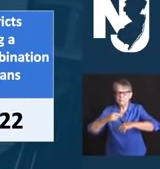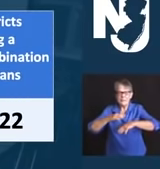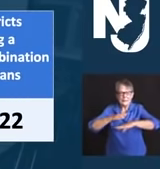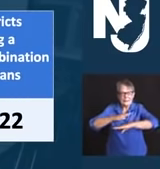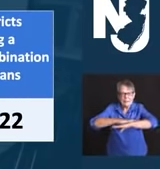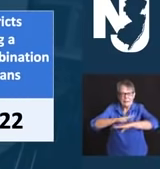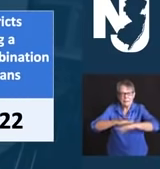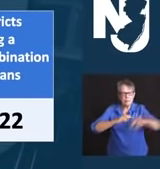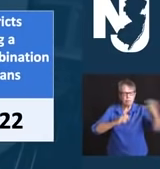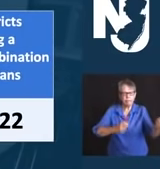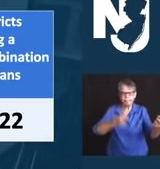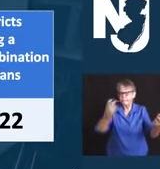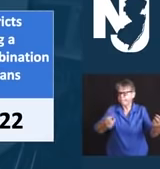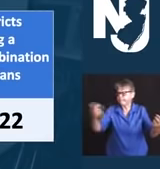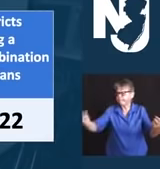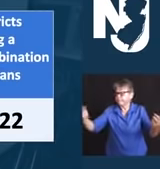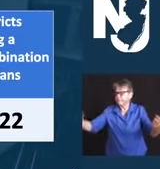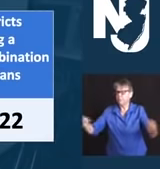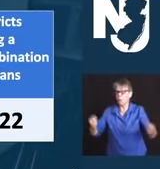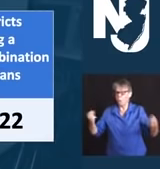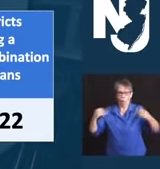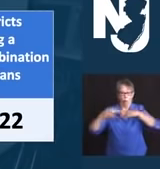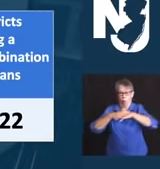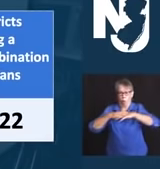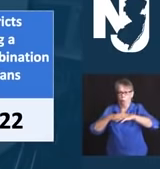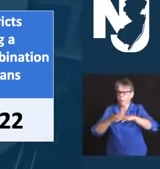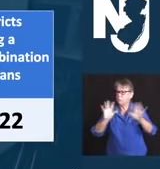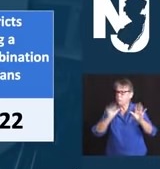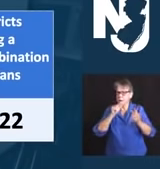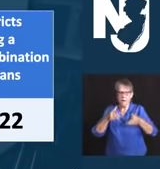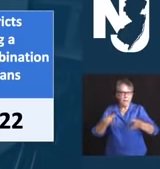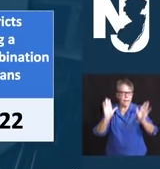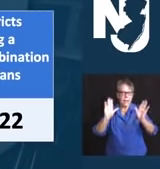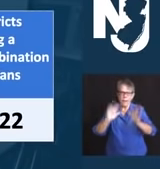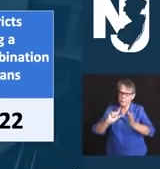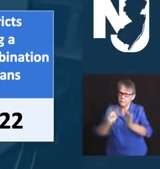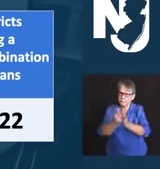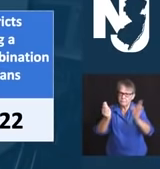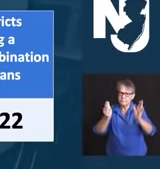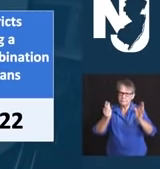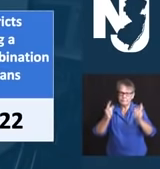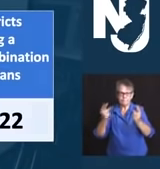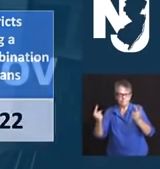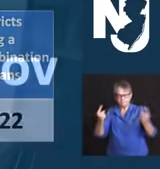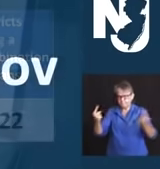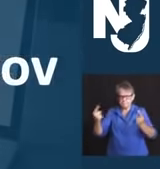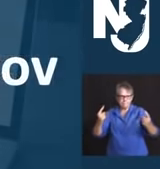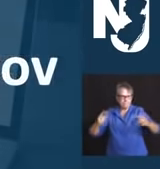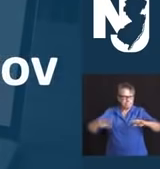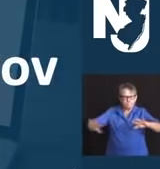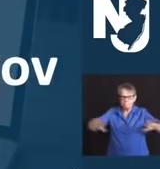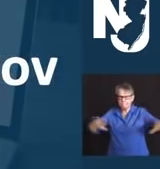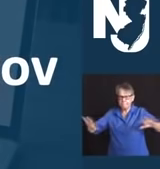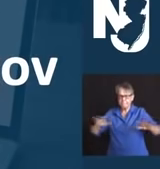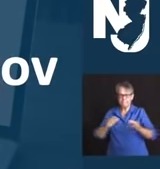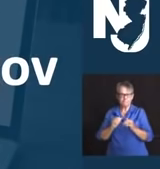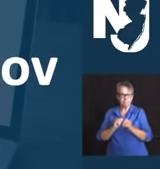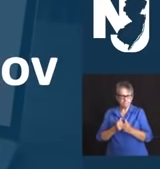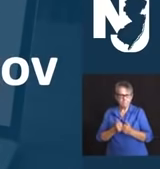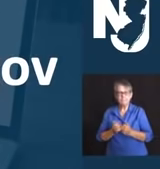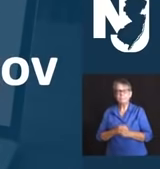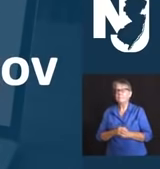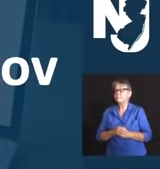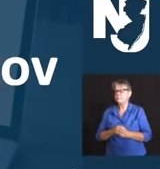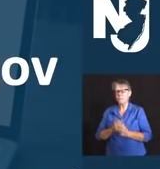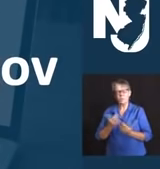our guidelines are safe environments for students, faculty, and staff. We are confident that these steps we have in place will